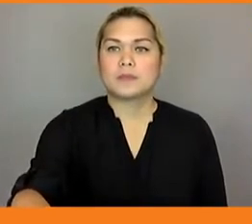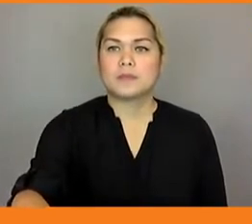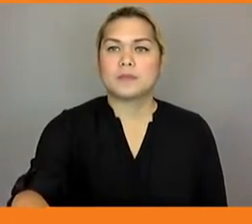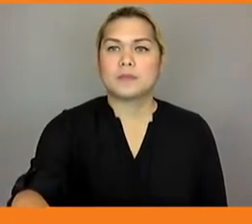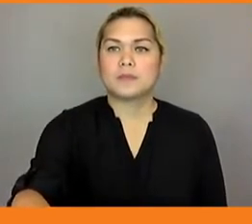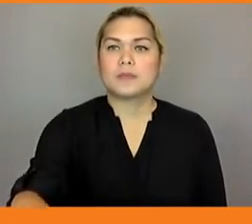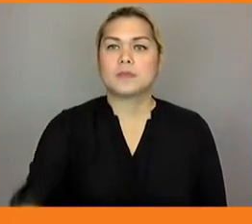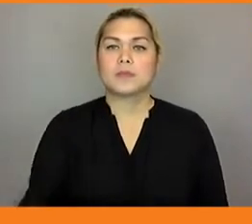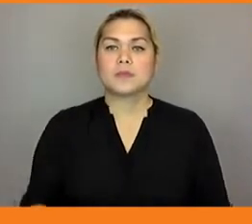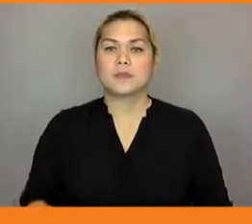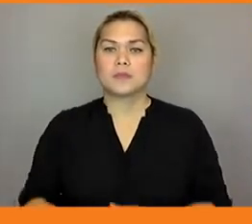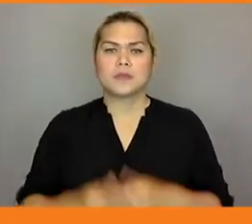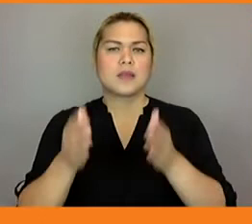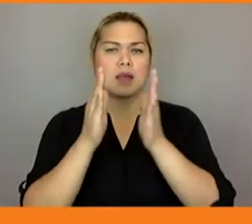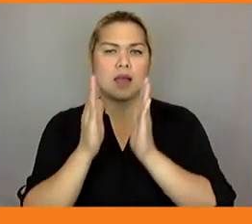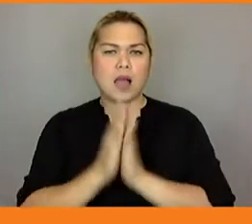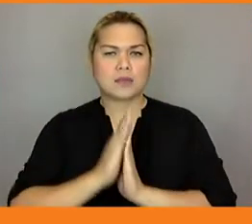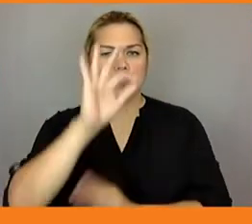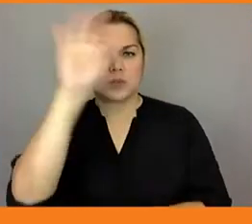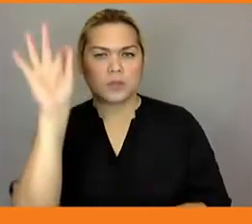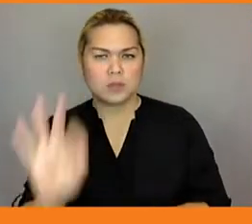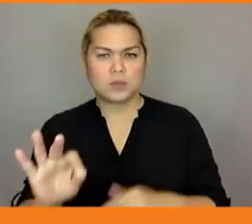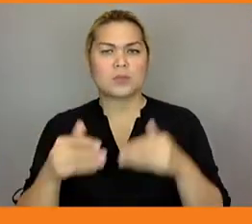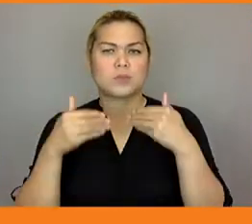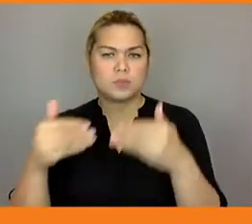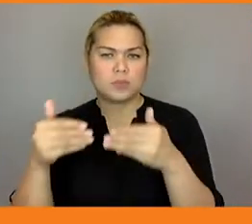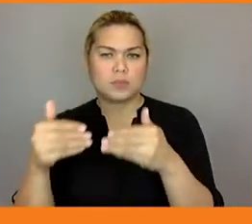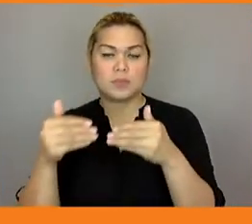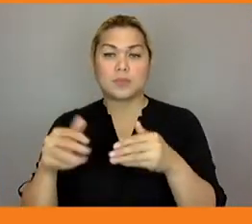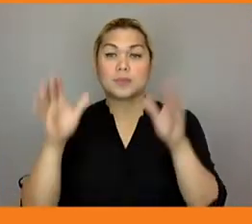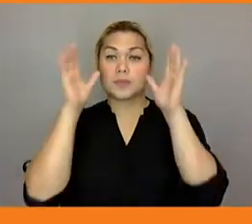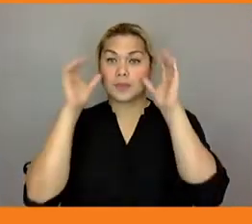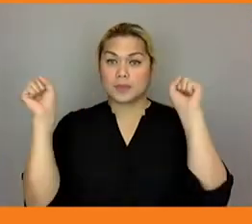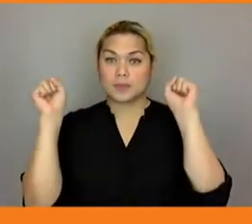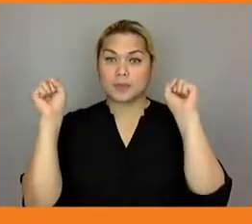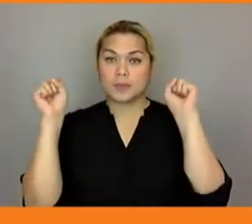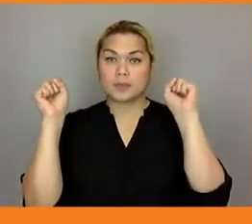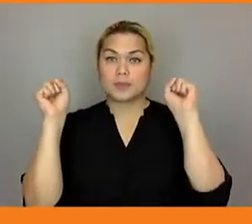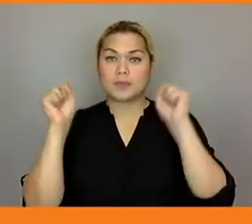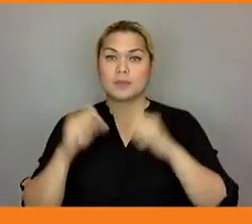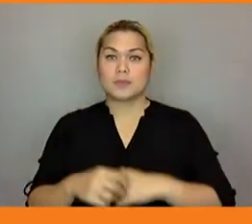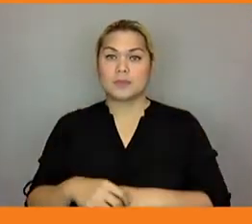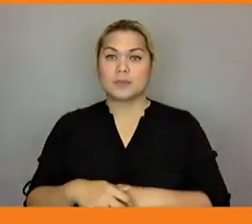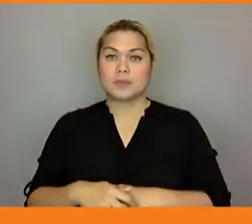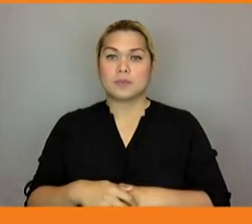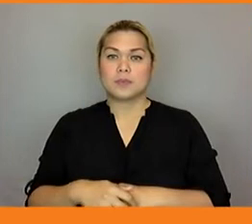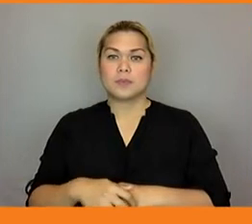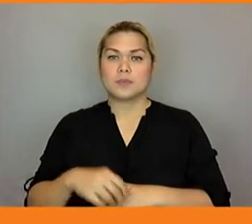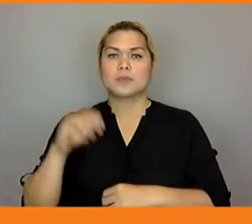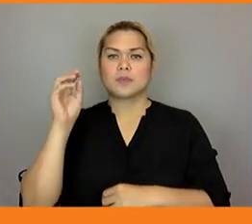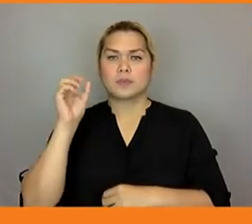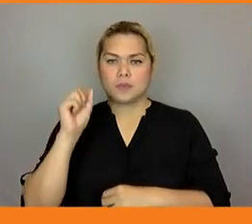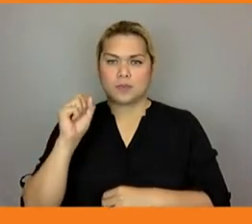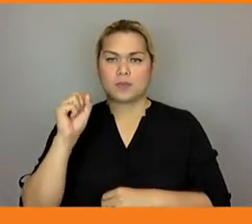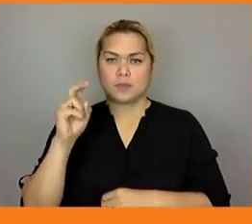with President Masa. First, we have Mr. Lagi Suru of the Pacific Island Climate Action Network. Second, we have